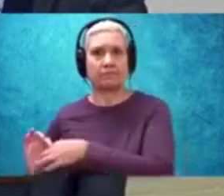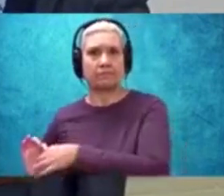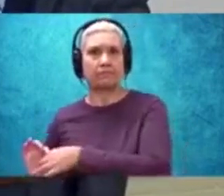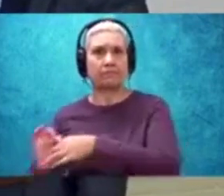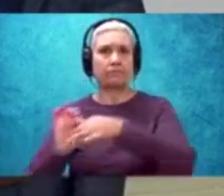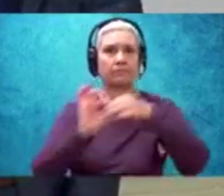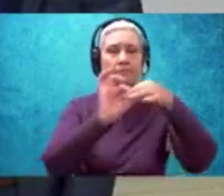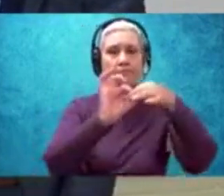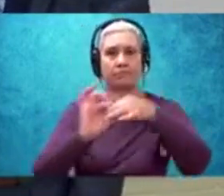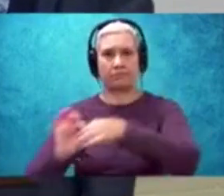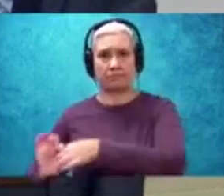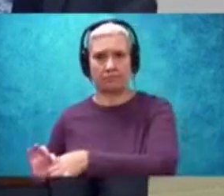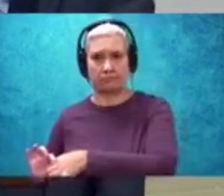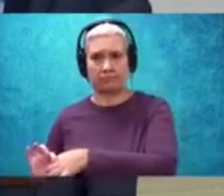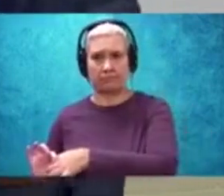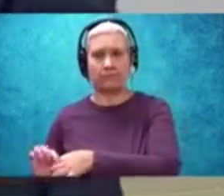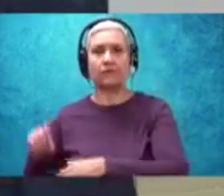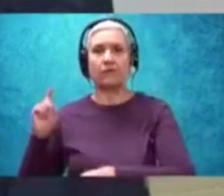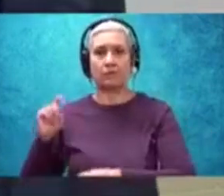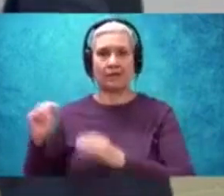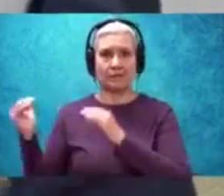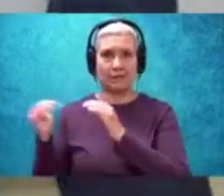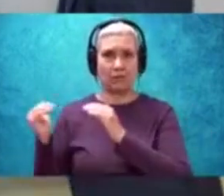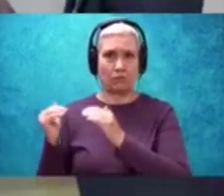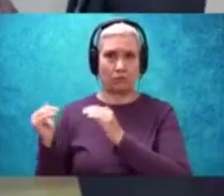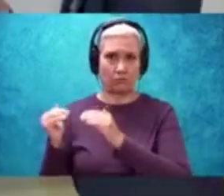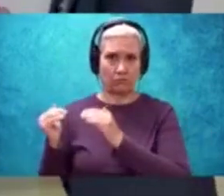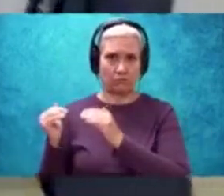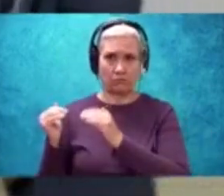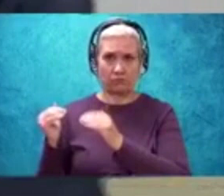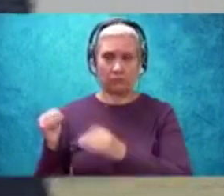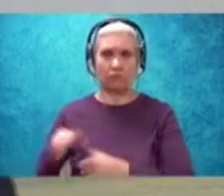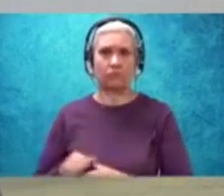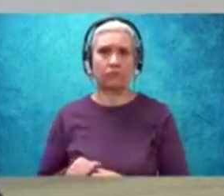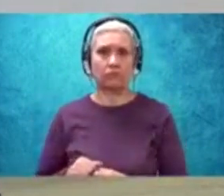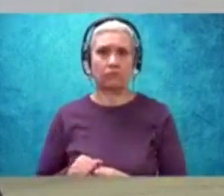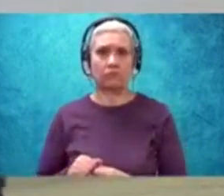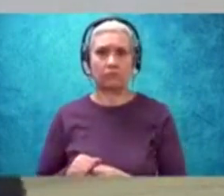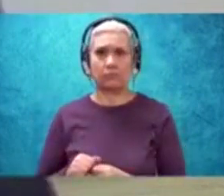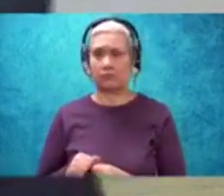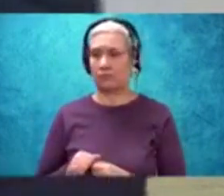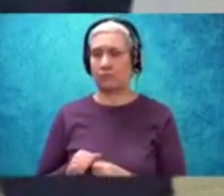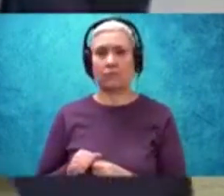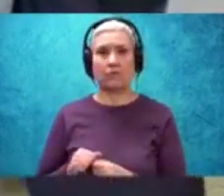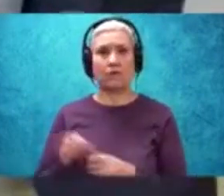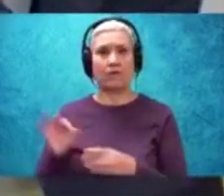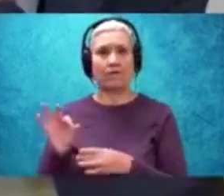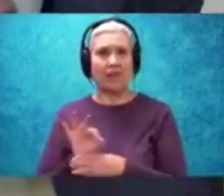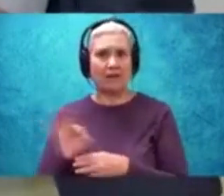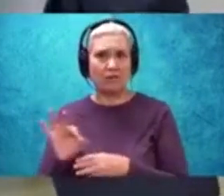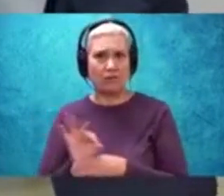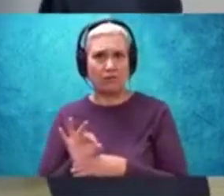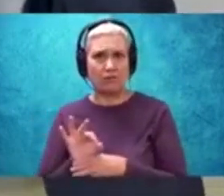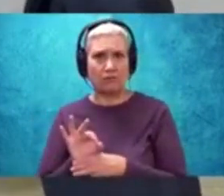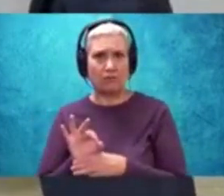two numbers and these two numbers, must be equal. So what are the